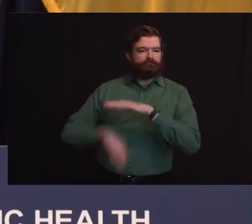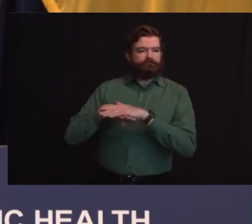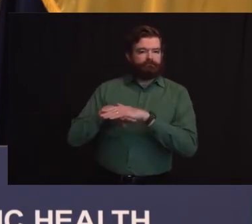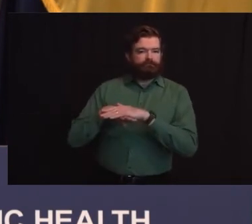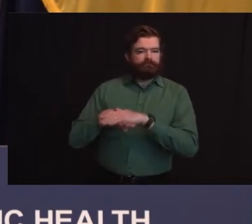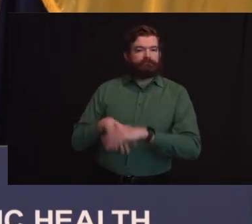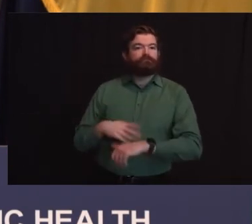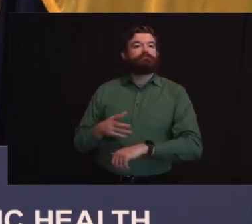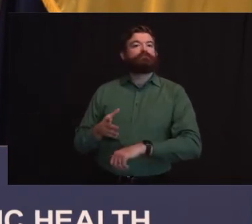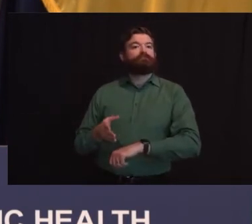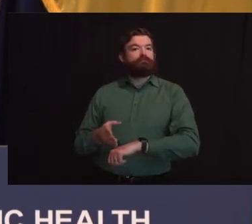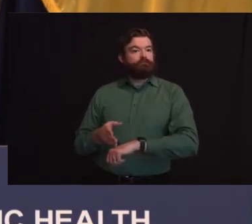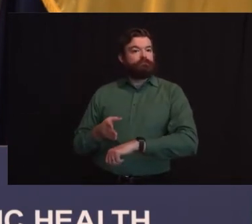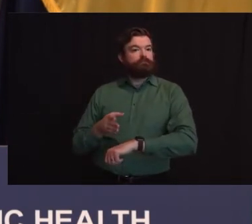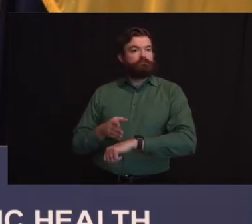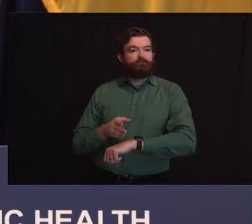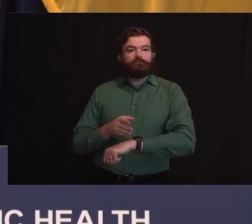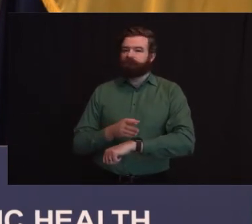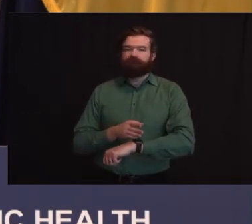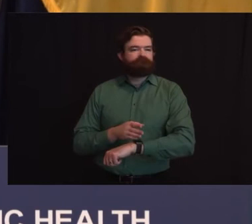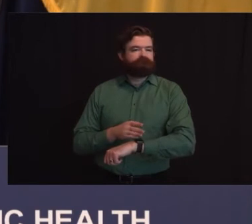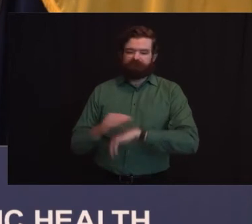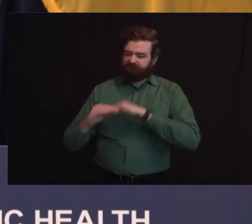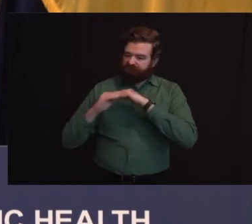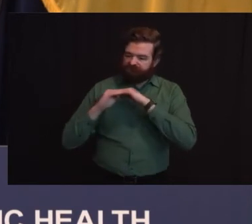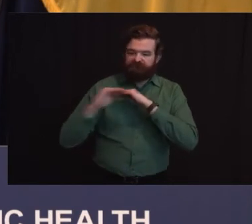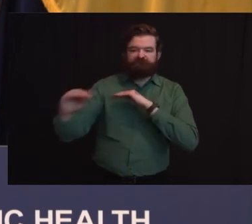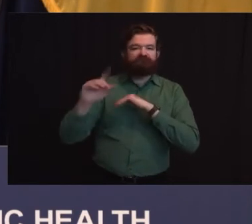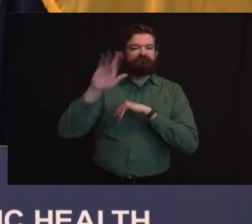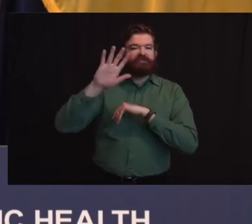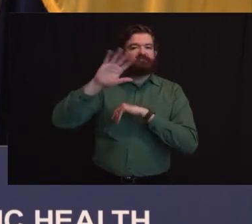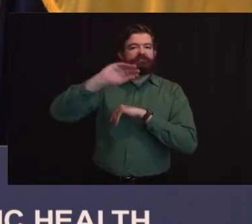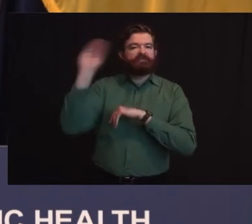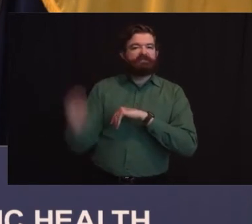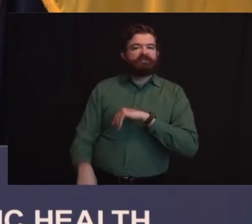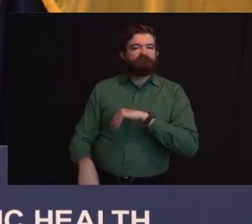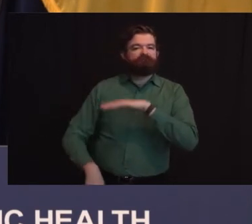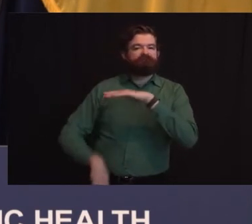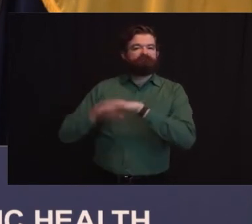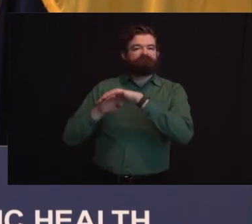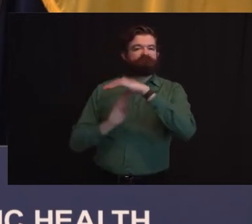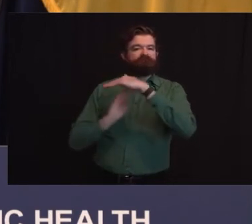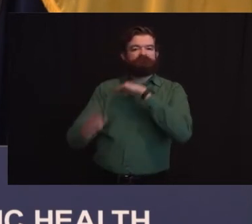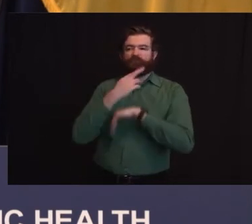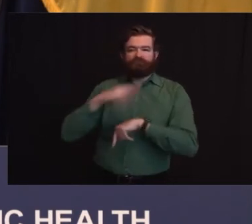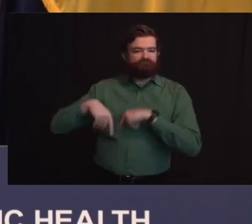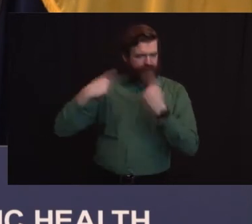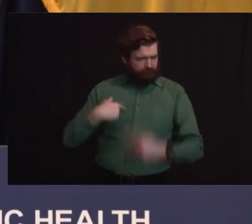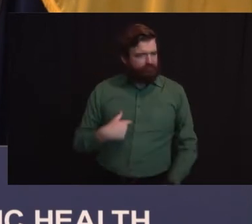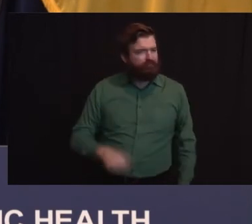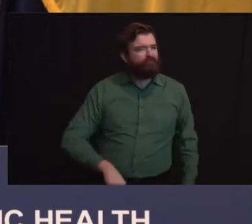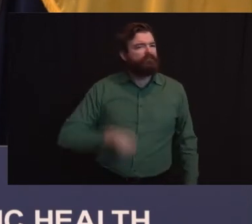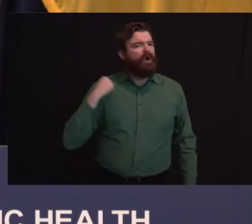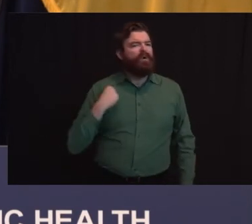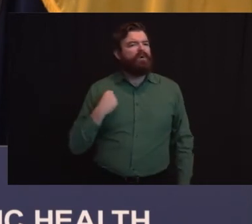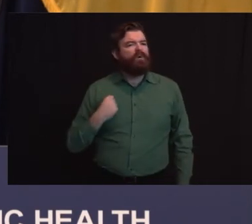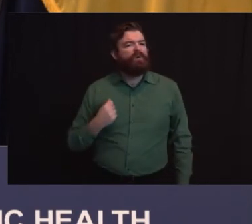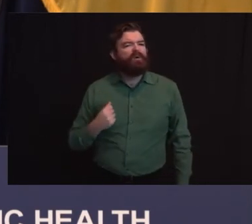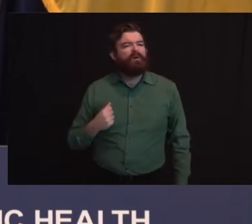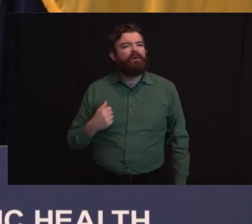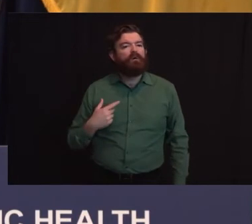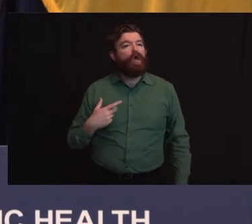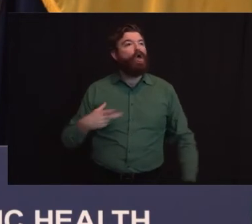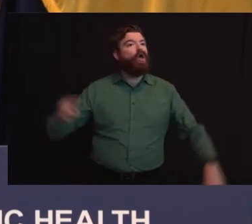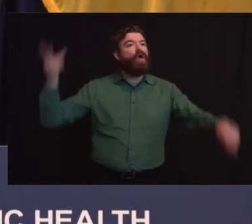way, we were never restricting outdoors, and we still aren't. I'm proud of the fact that we never came off of that. I believe every other state